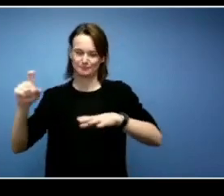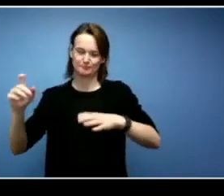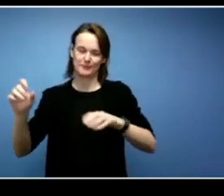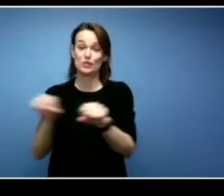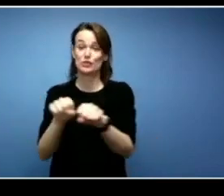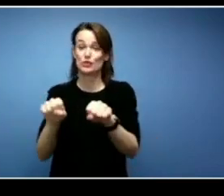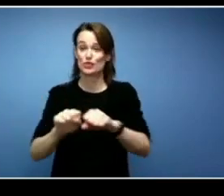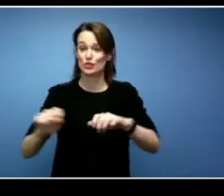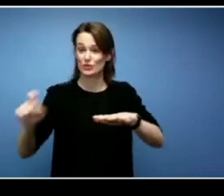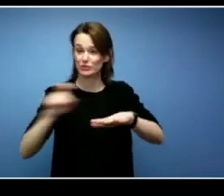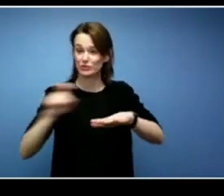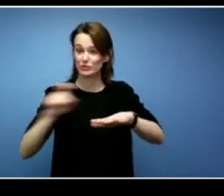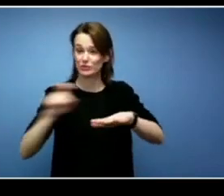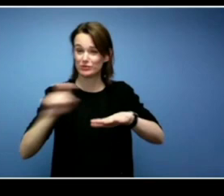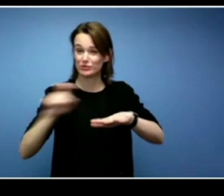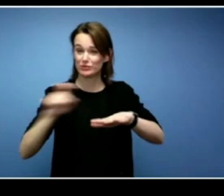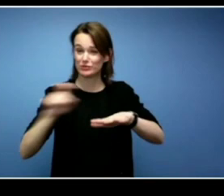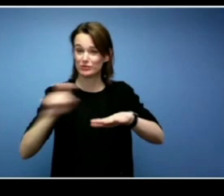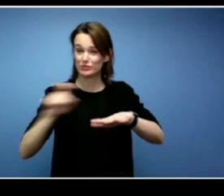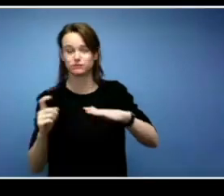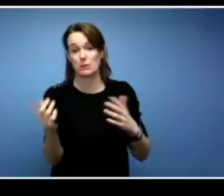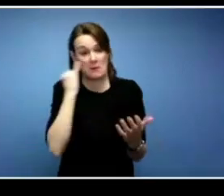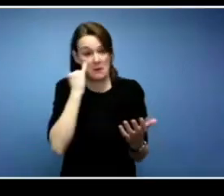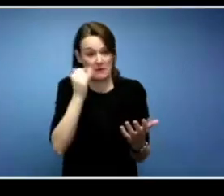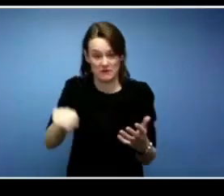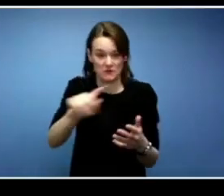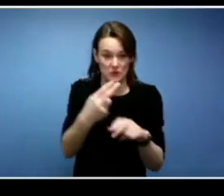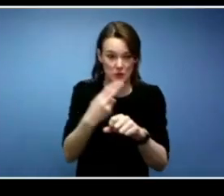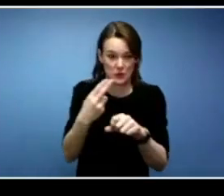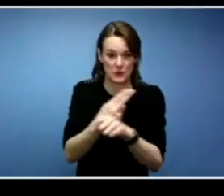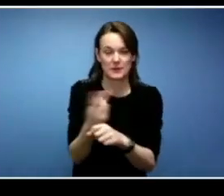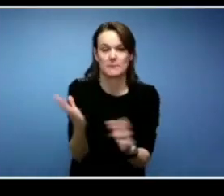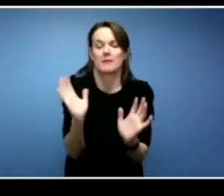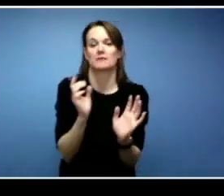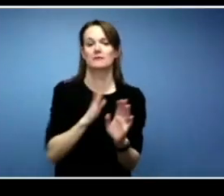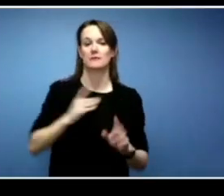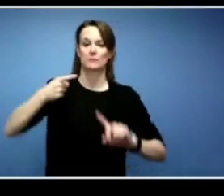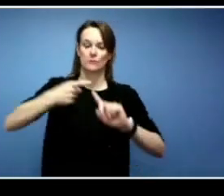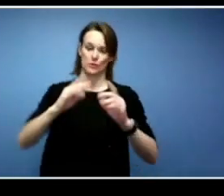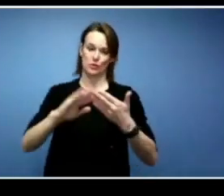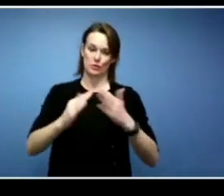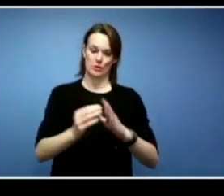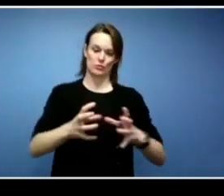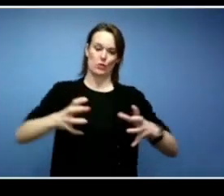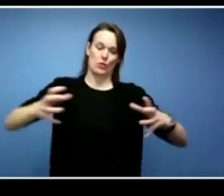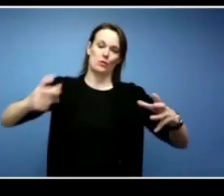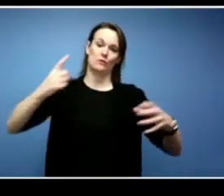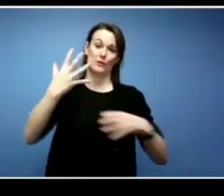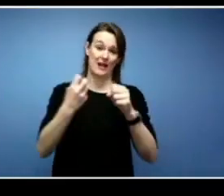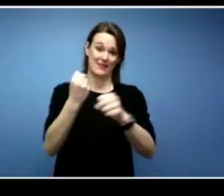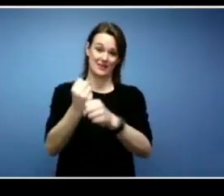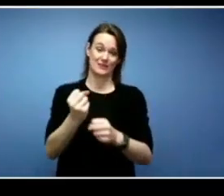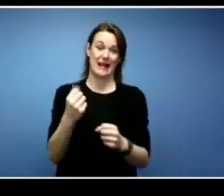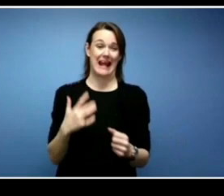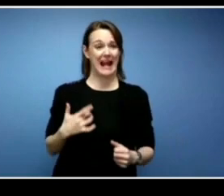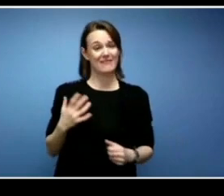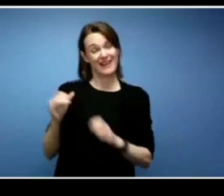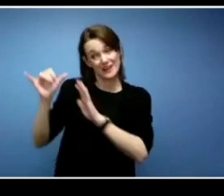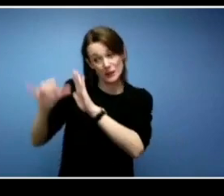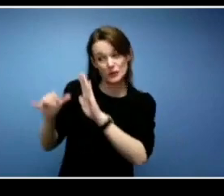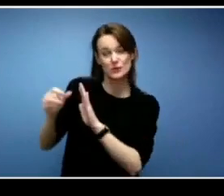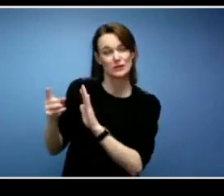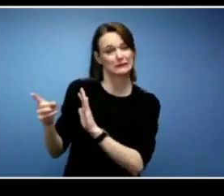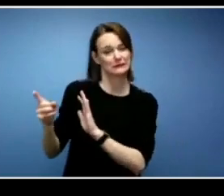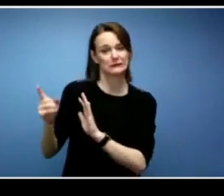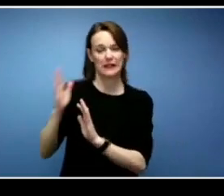the business and becoming a good father and building my community at the same time. I think that's the goal for the next 5 years. And I feel with YouTube, we could really